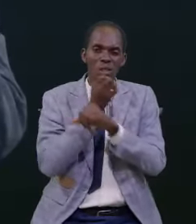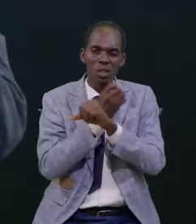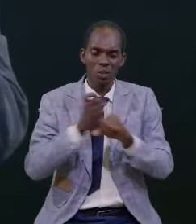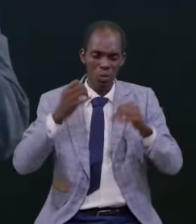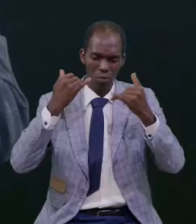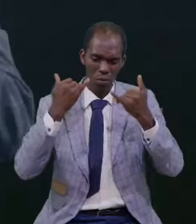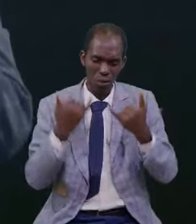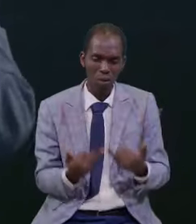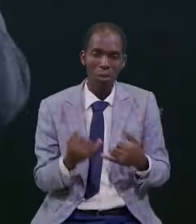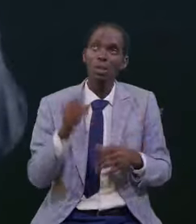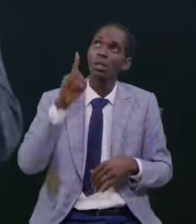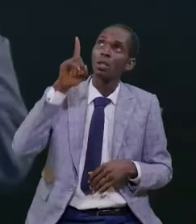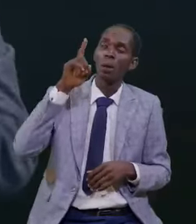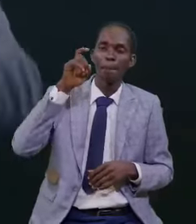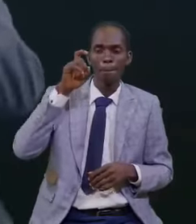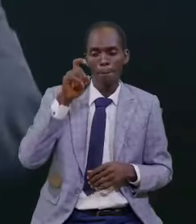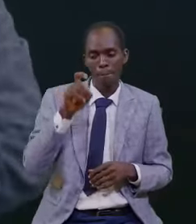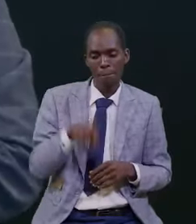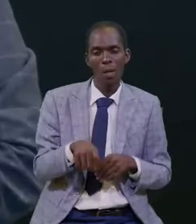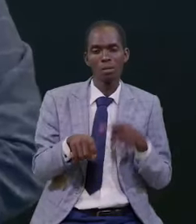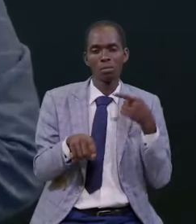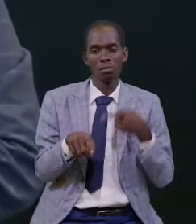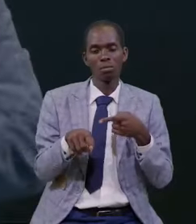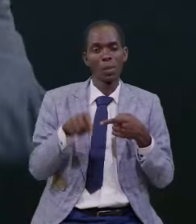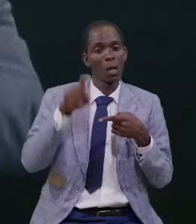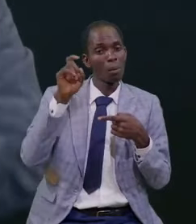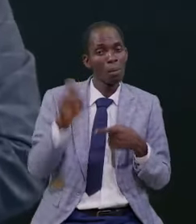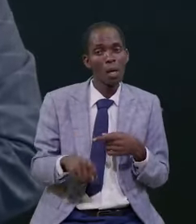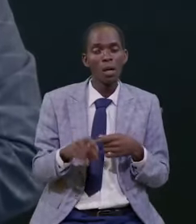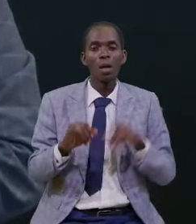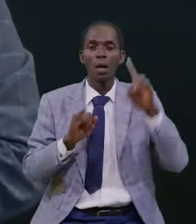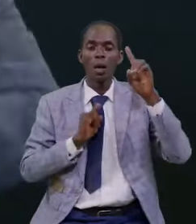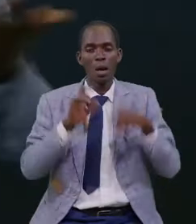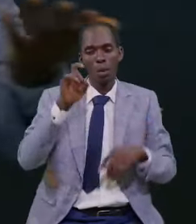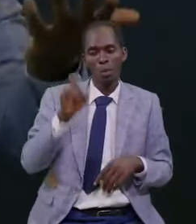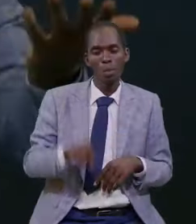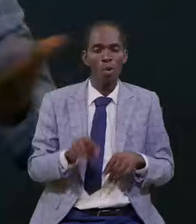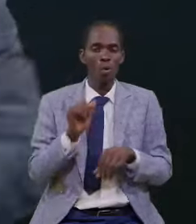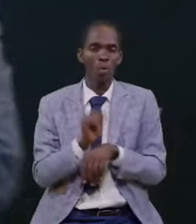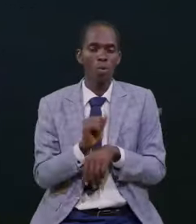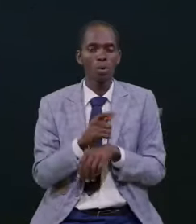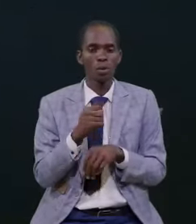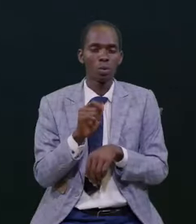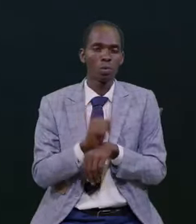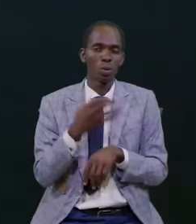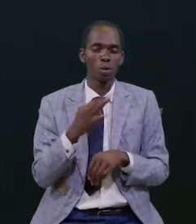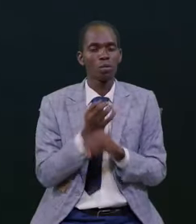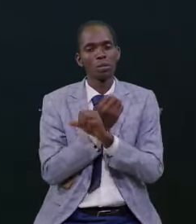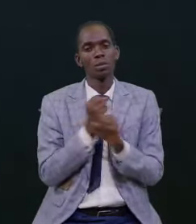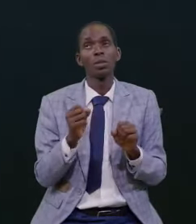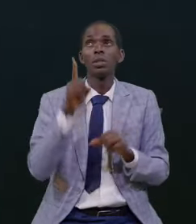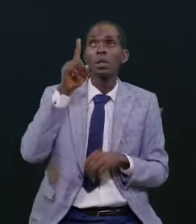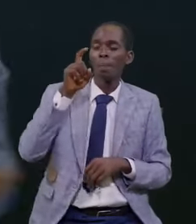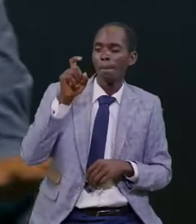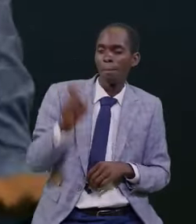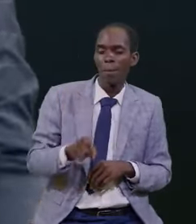must. Understand that. He must. I must walk the work of salvation. He must. I must walk